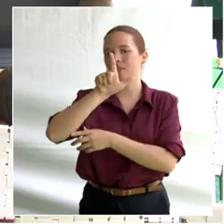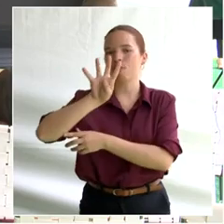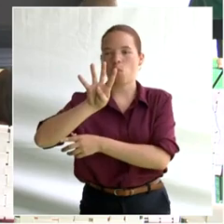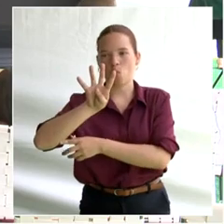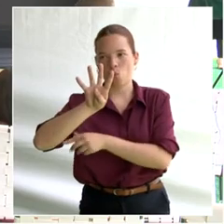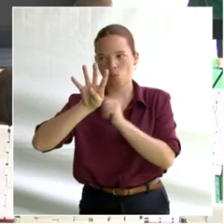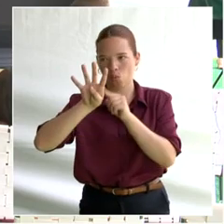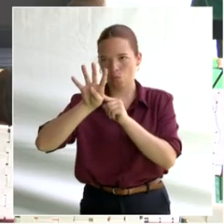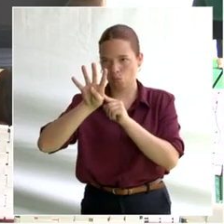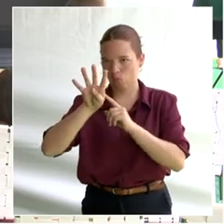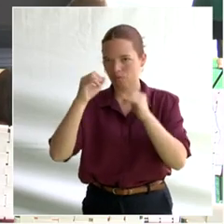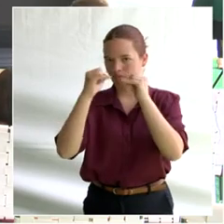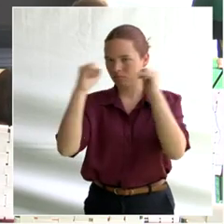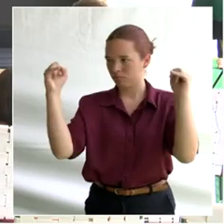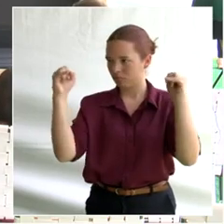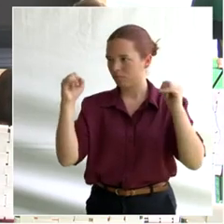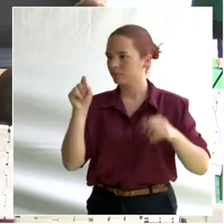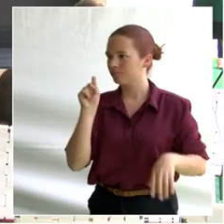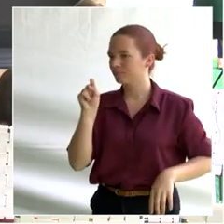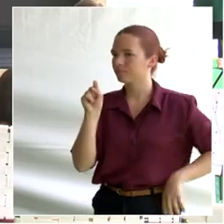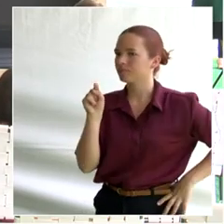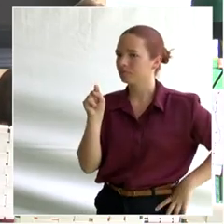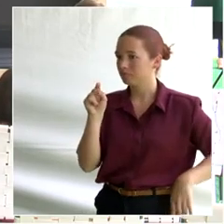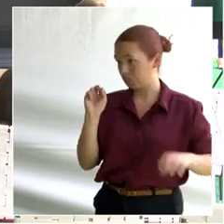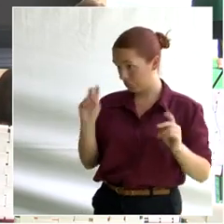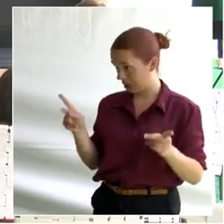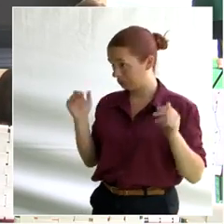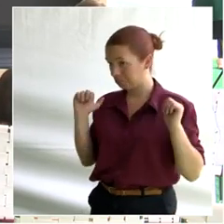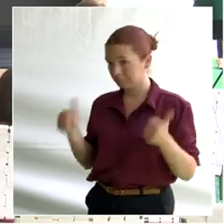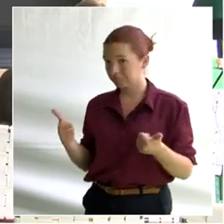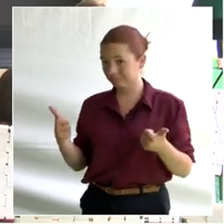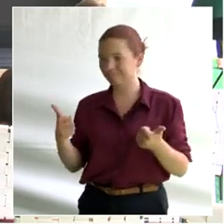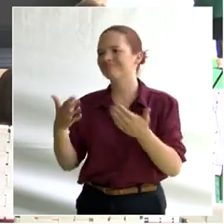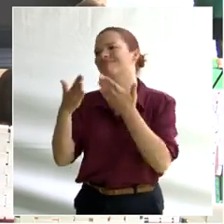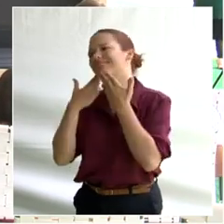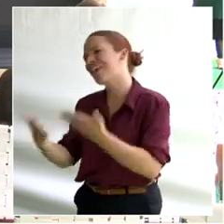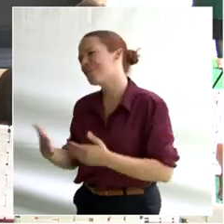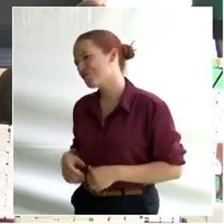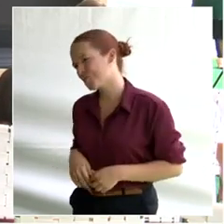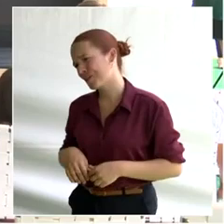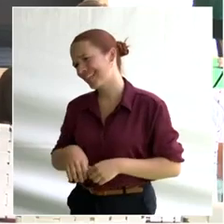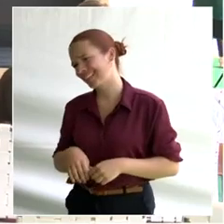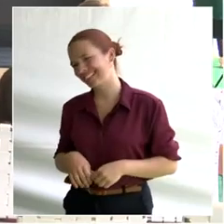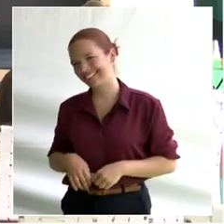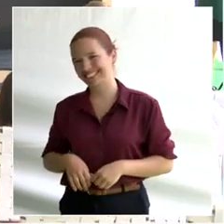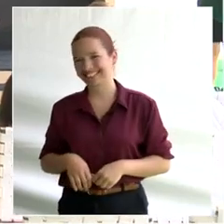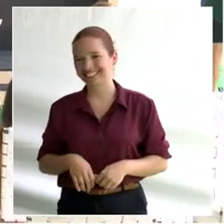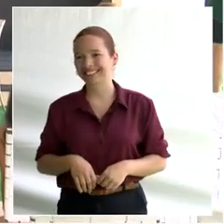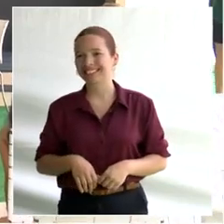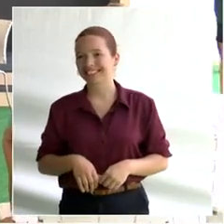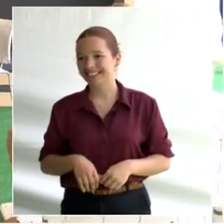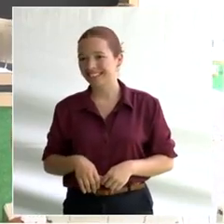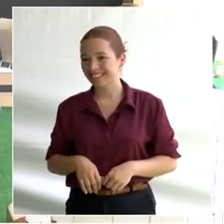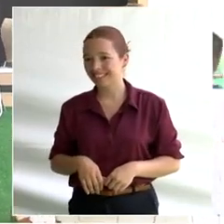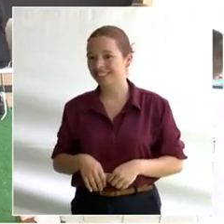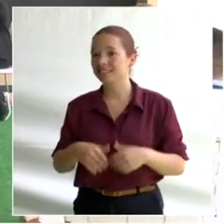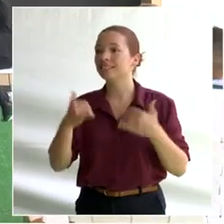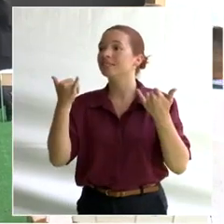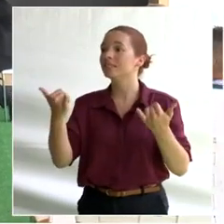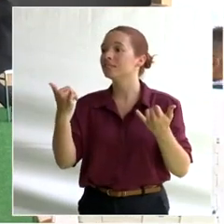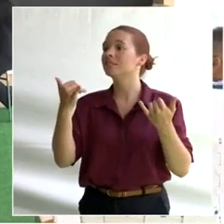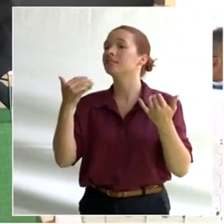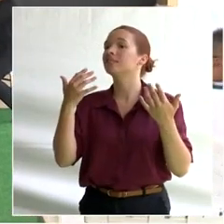next pickers? Yes. Yep. Okay, thanks you guys very much. Okay, coming up next to help us pick some chips from Rado,